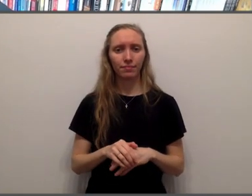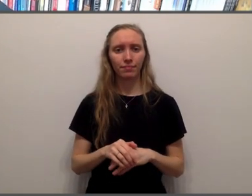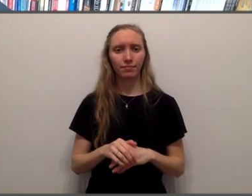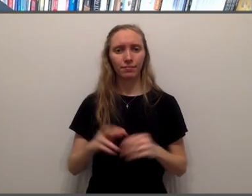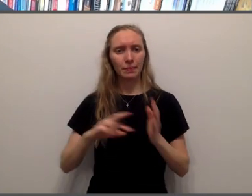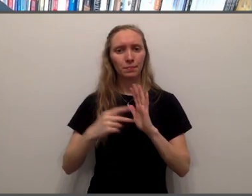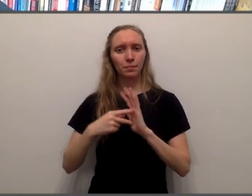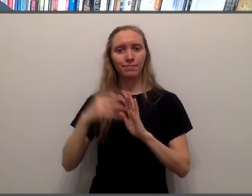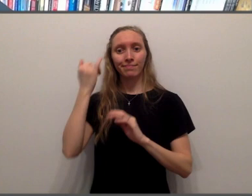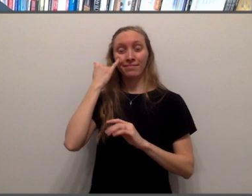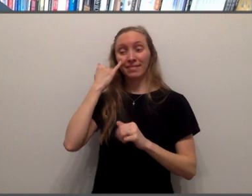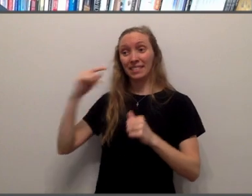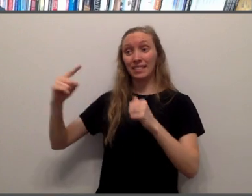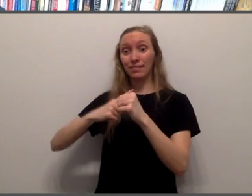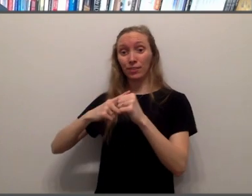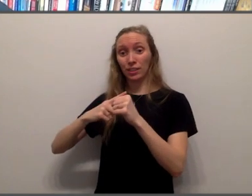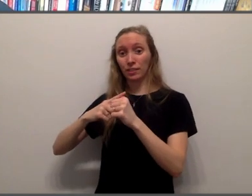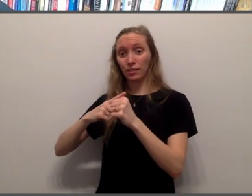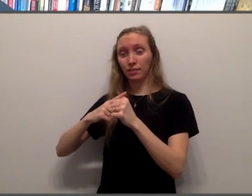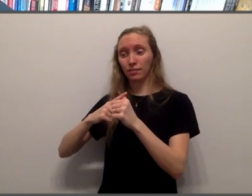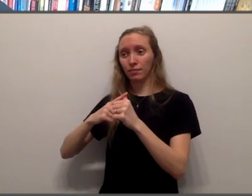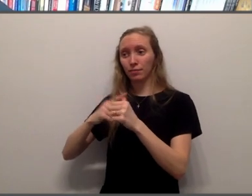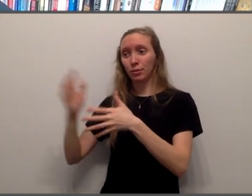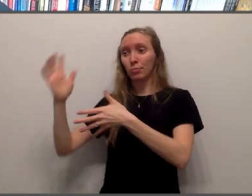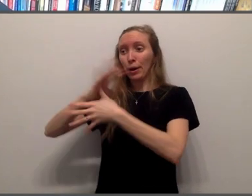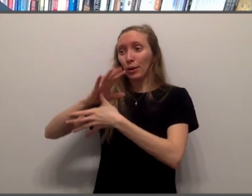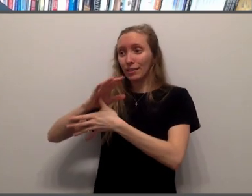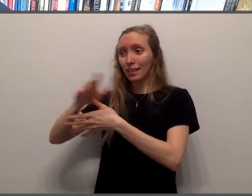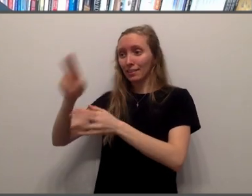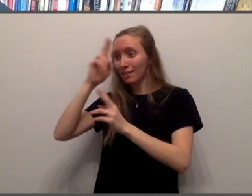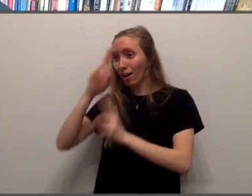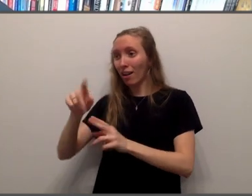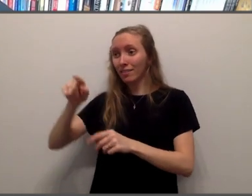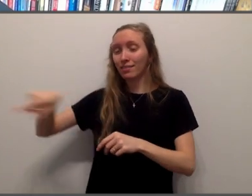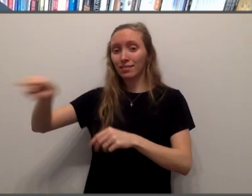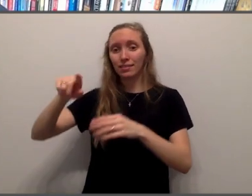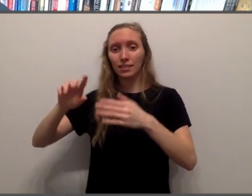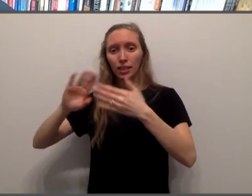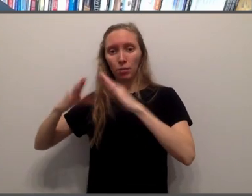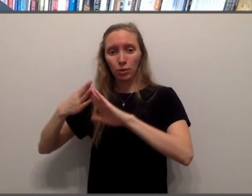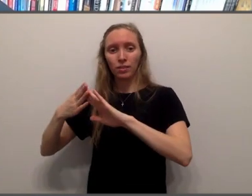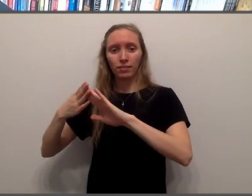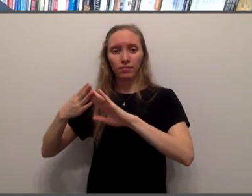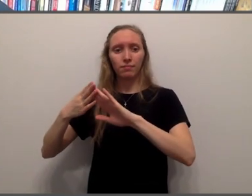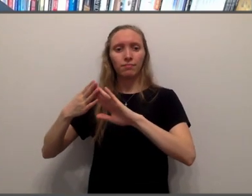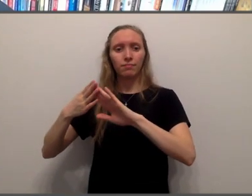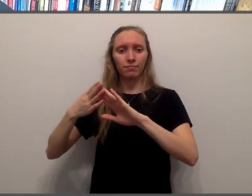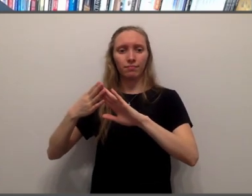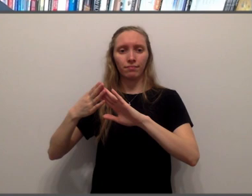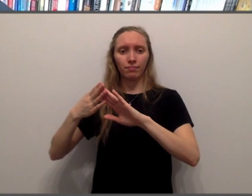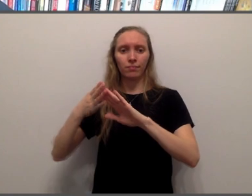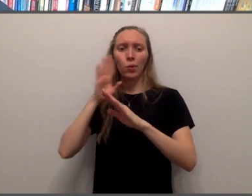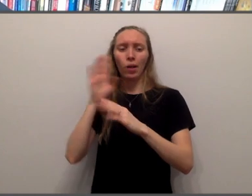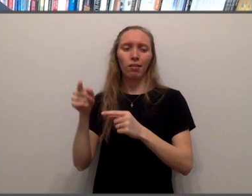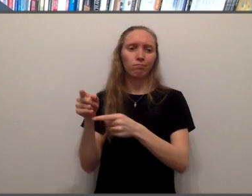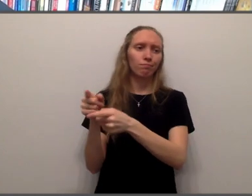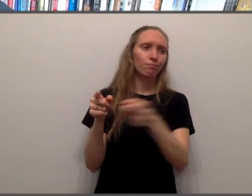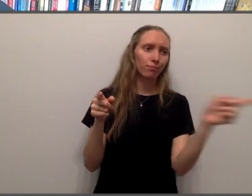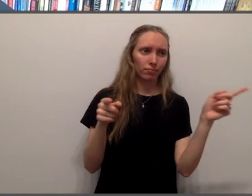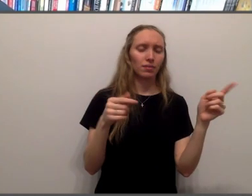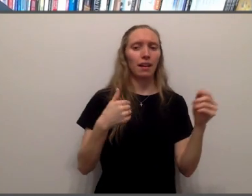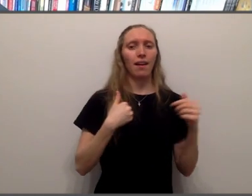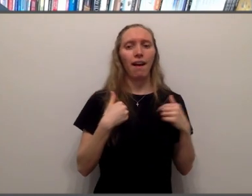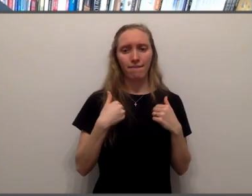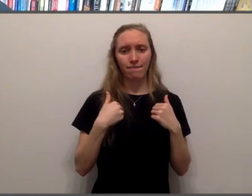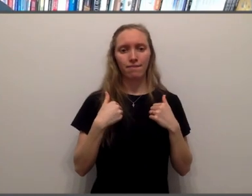in our communities. And so if you're listening to this, you probably have a heart for those who are on the